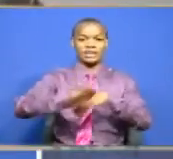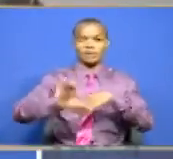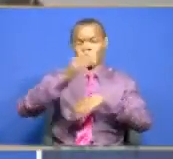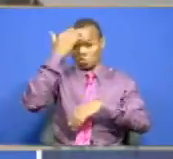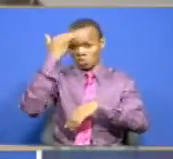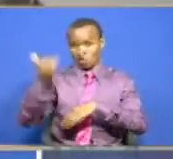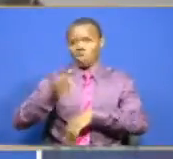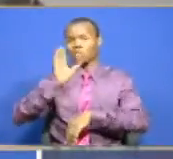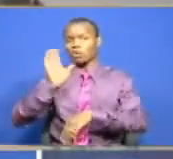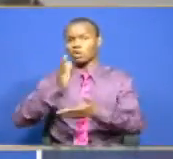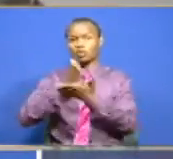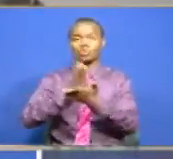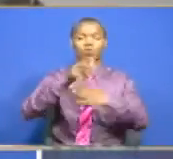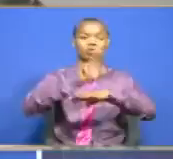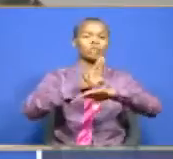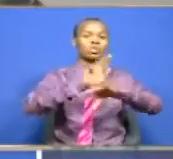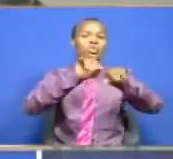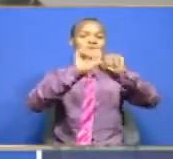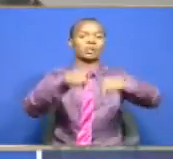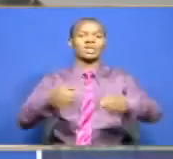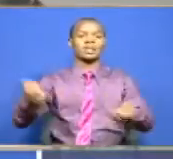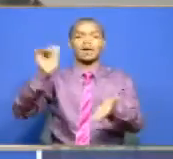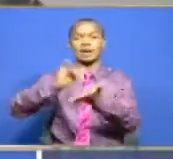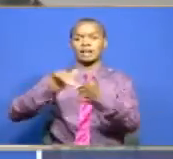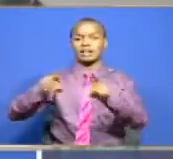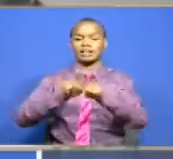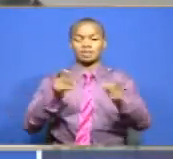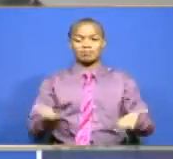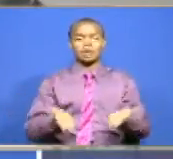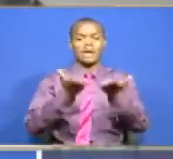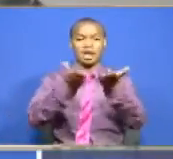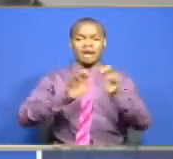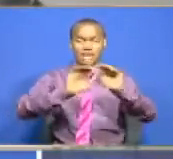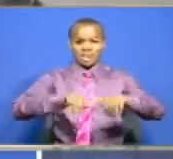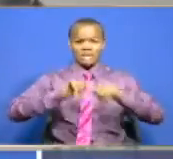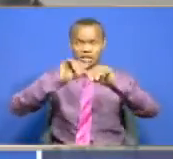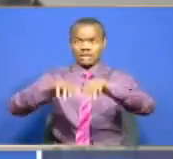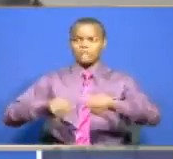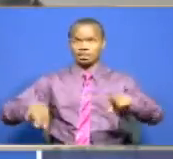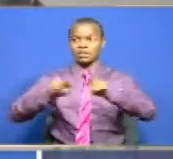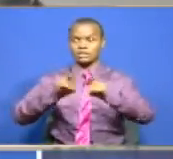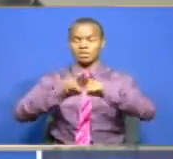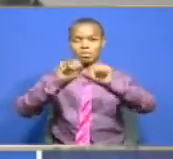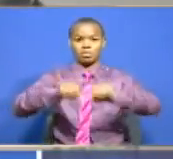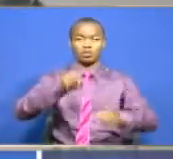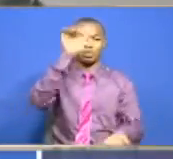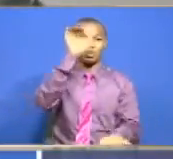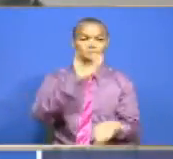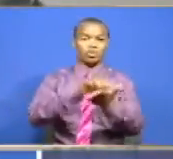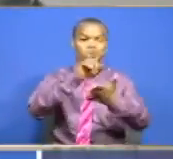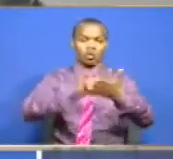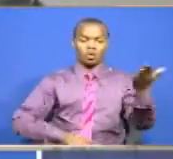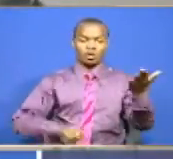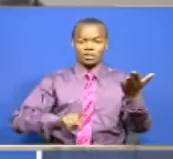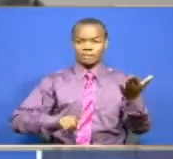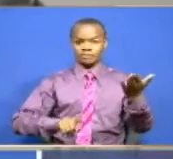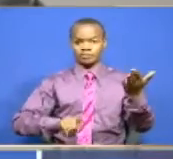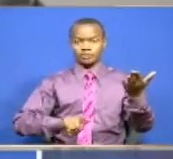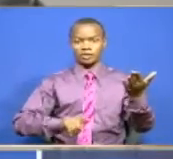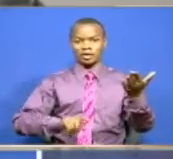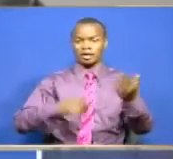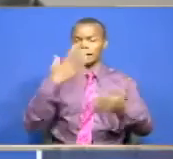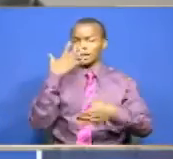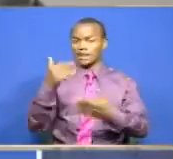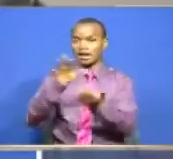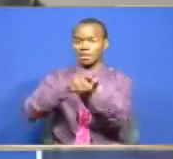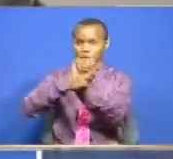water is then safe to be used again, and it can boost agriculture, it can even reduce carbon emissions,